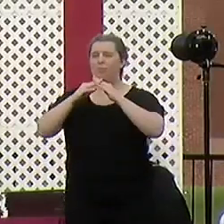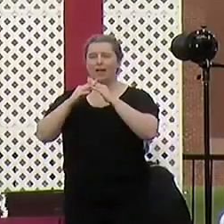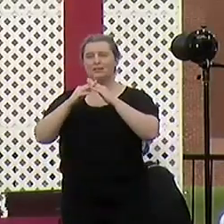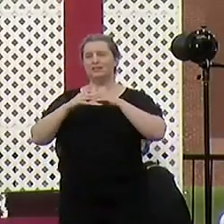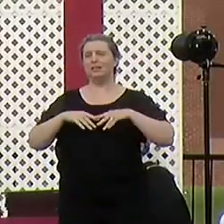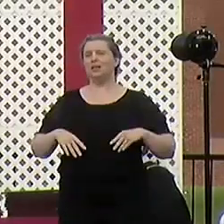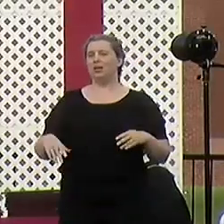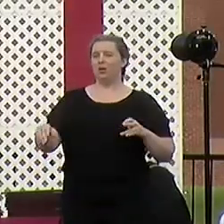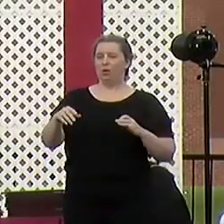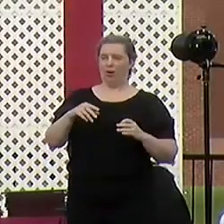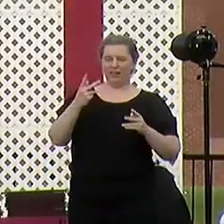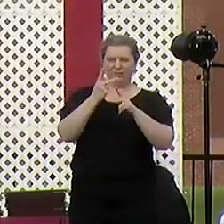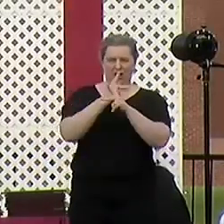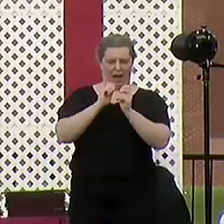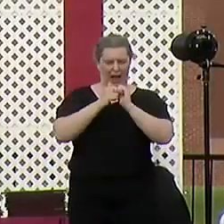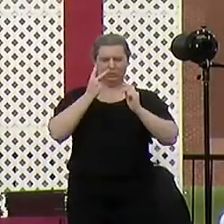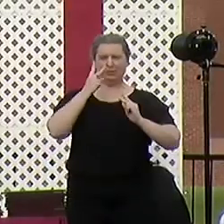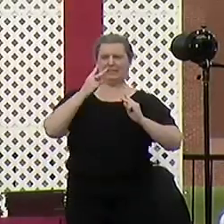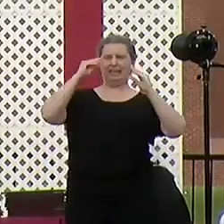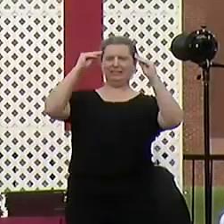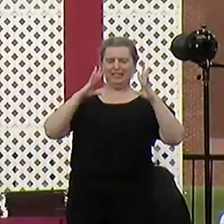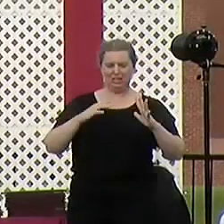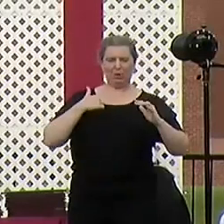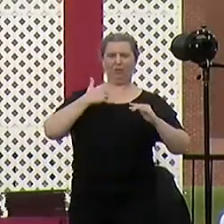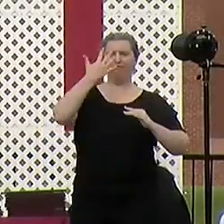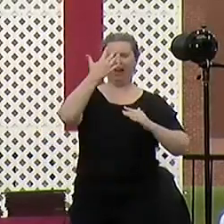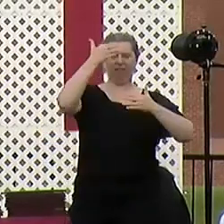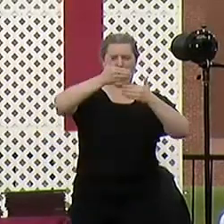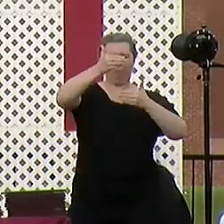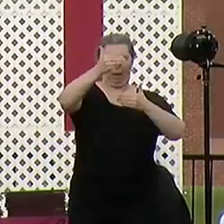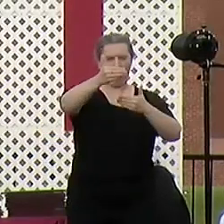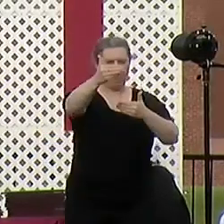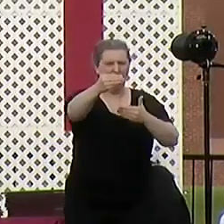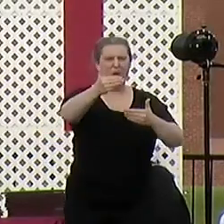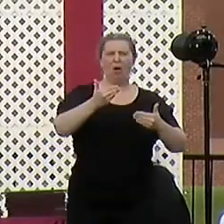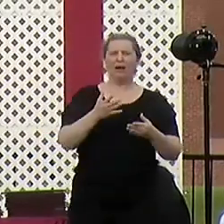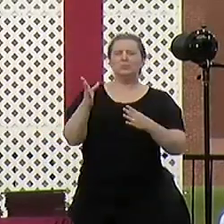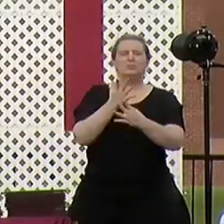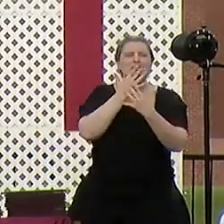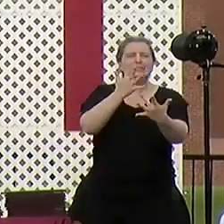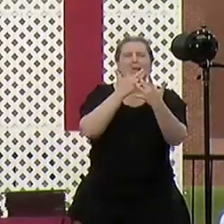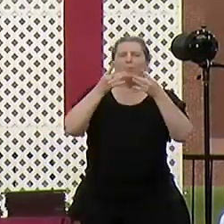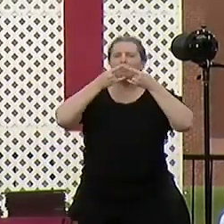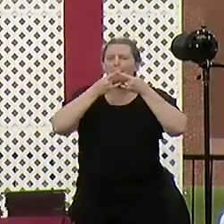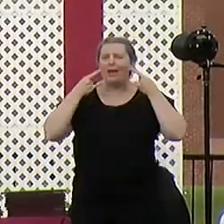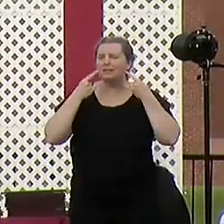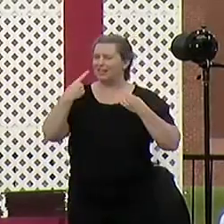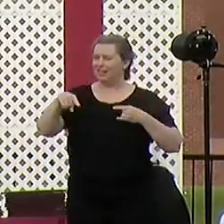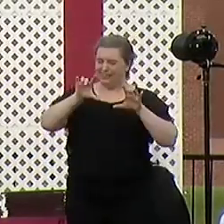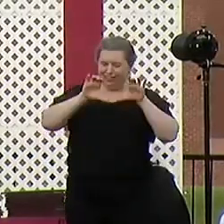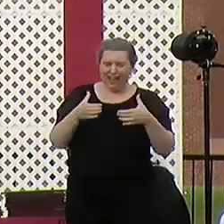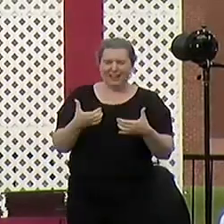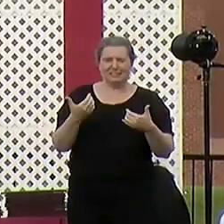teachers through five layers of plastic or through a buffering screen or sing through masks. No other class had to